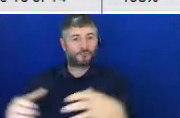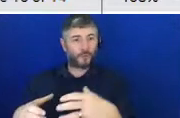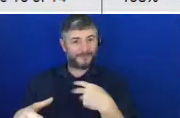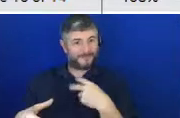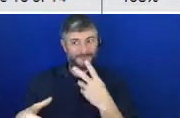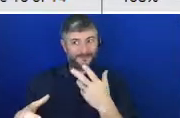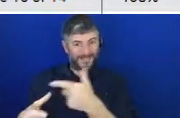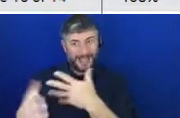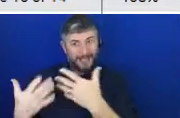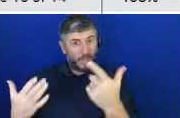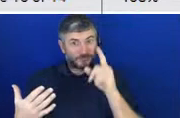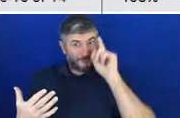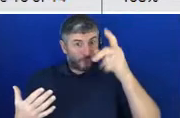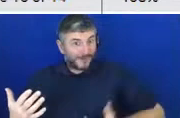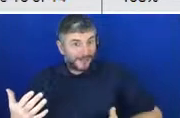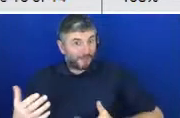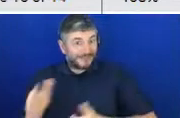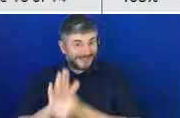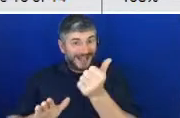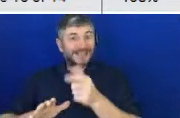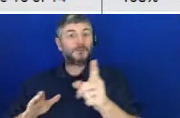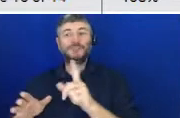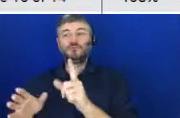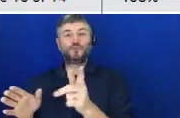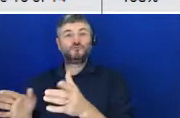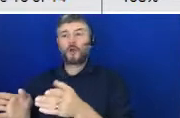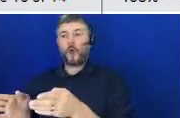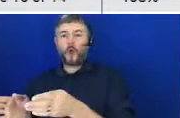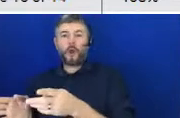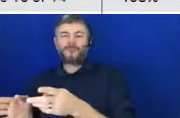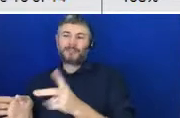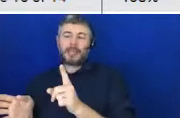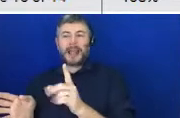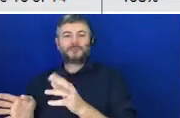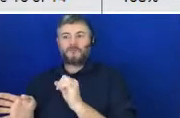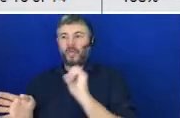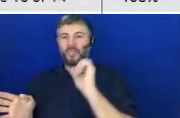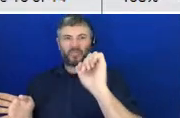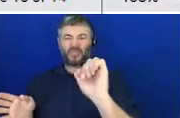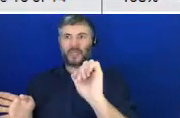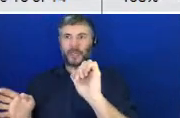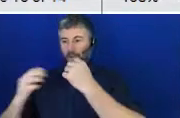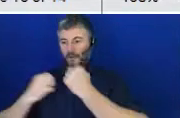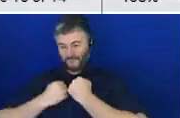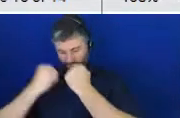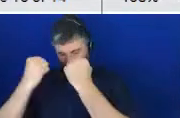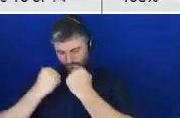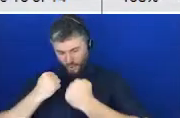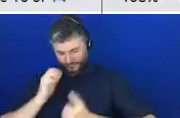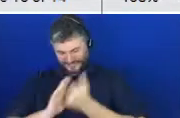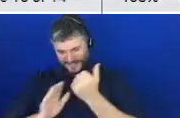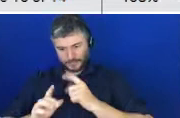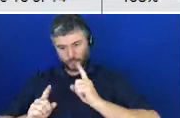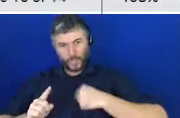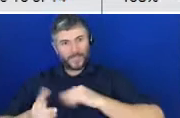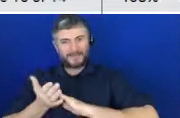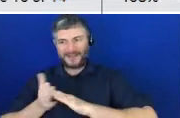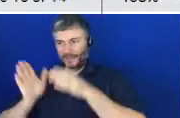entrepreneurial skills, and it was really just about redirecting the view of their own skills and putting them into something